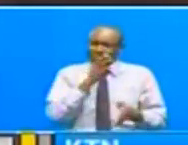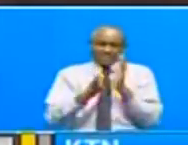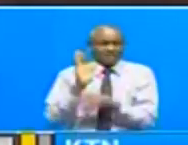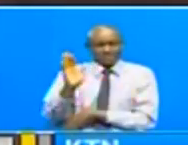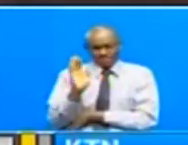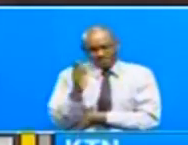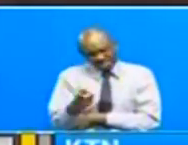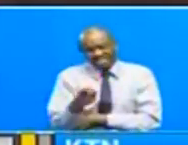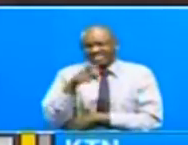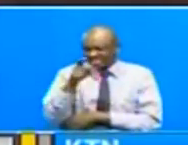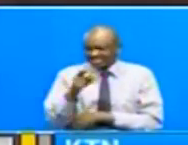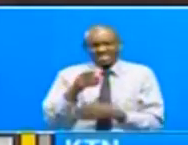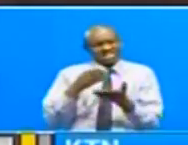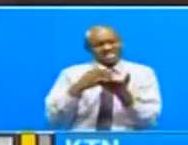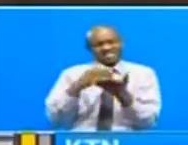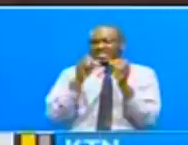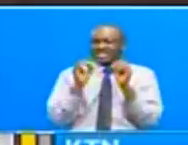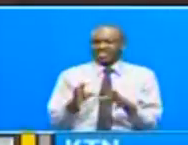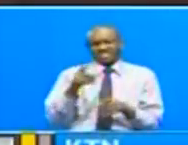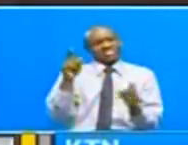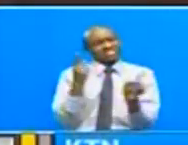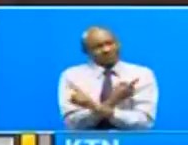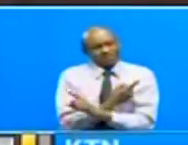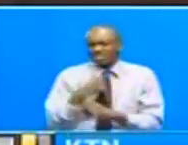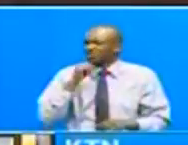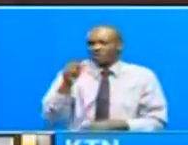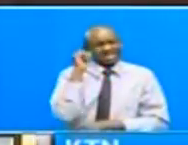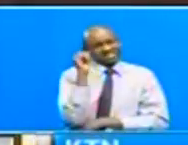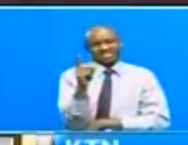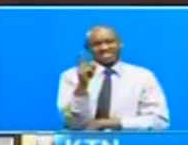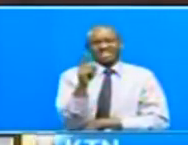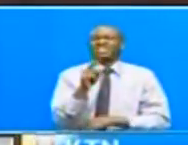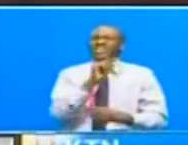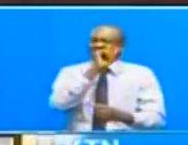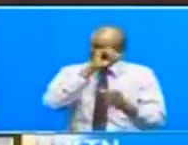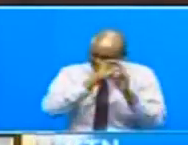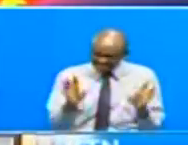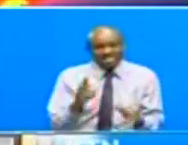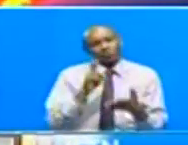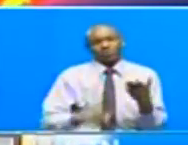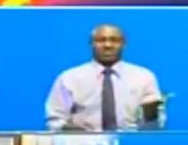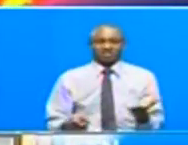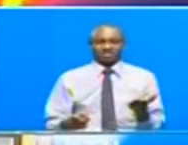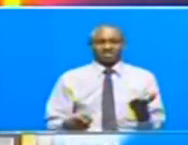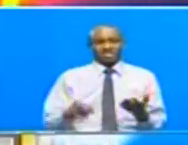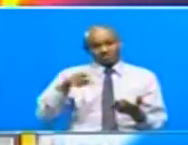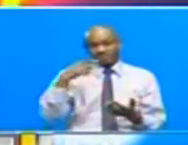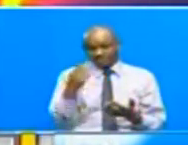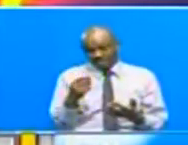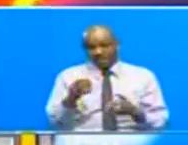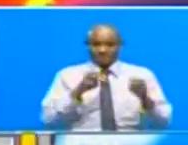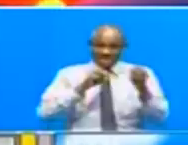into, which is not a lease, it is something else, I still don't understand exactly what it is. They are calling it